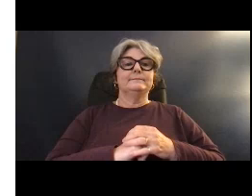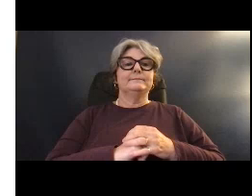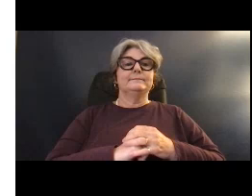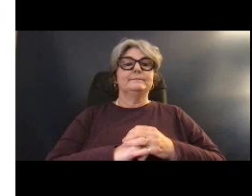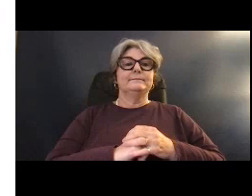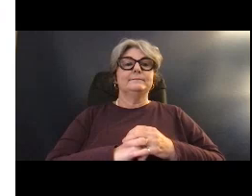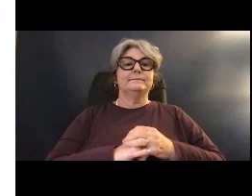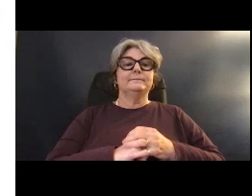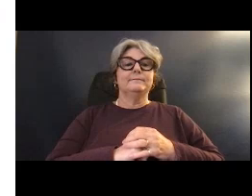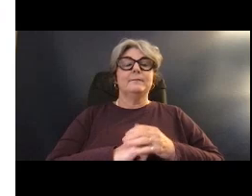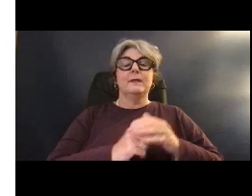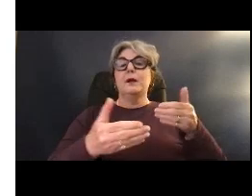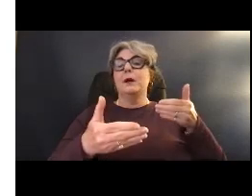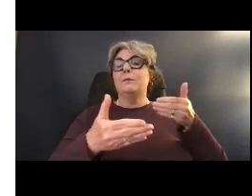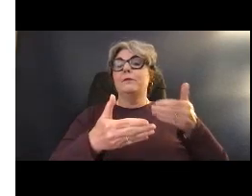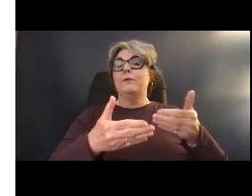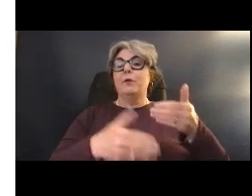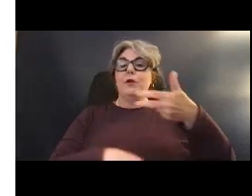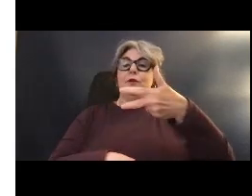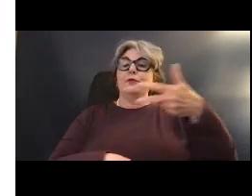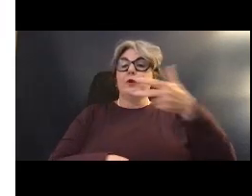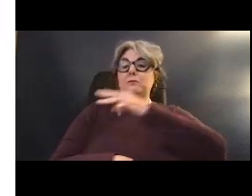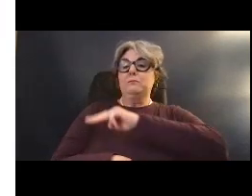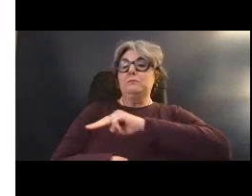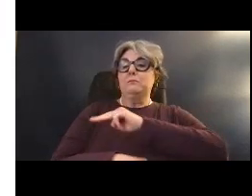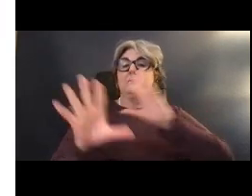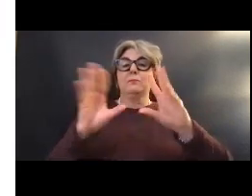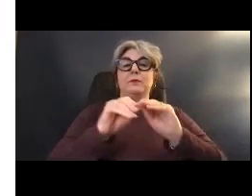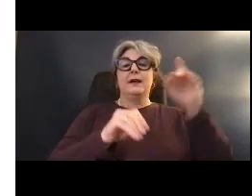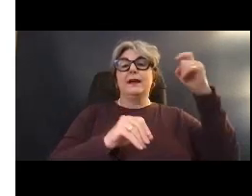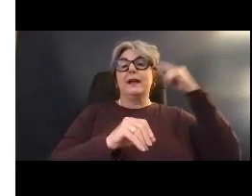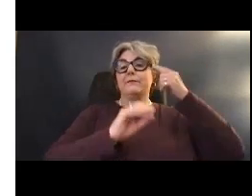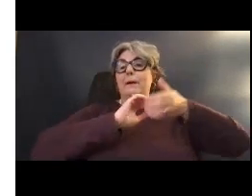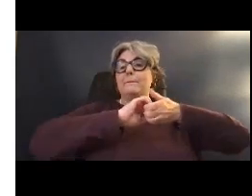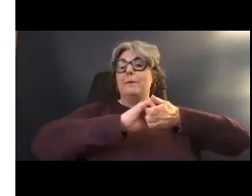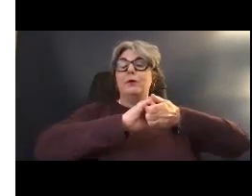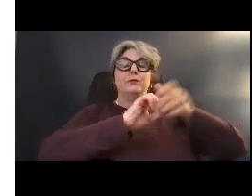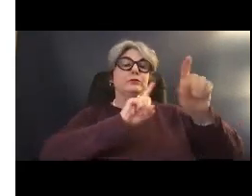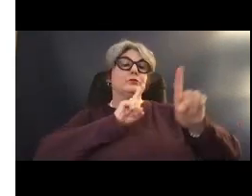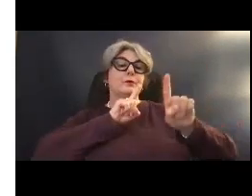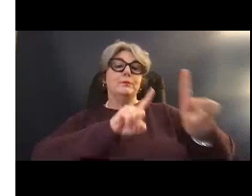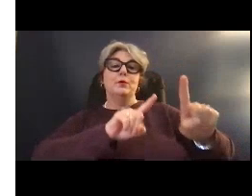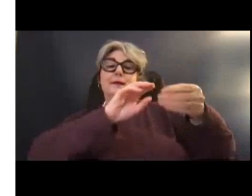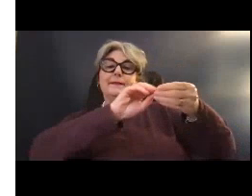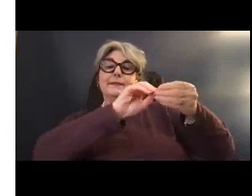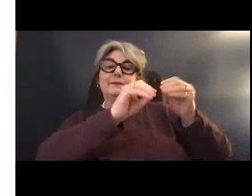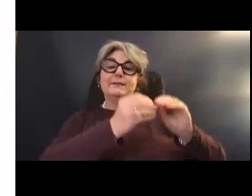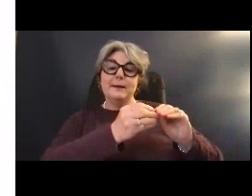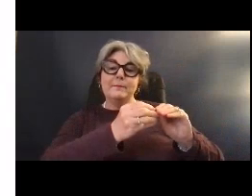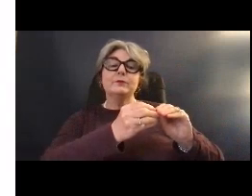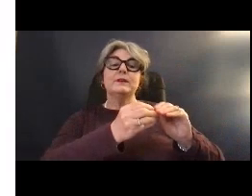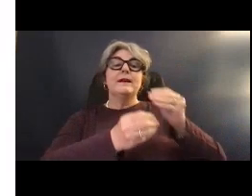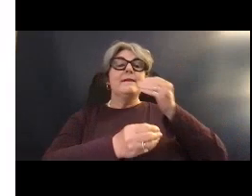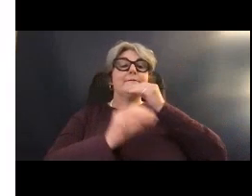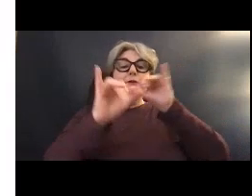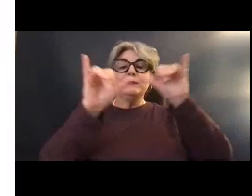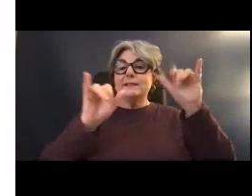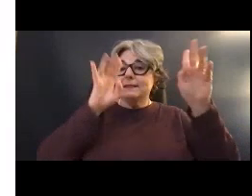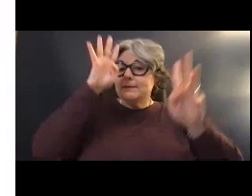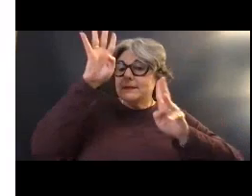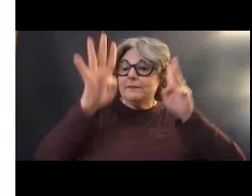In the lead up to the 3rd Aim for Climate Ministerial, we are asking government partners to report their investment figures in climate smart agriculture and food systems